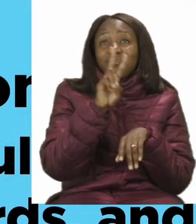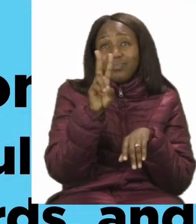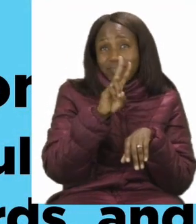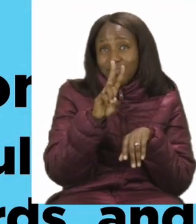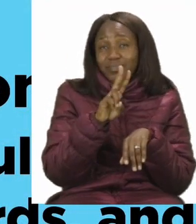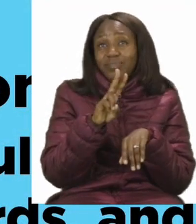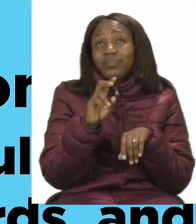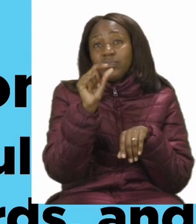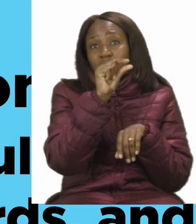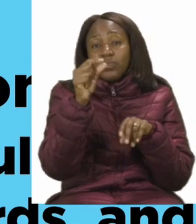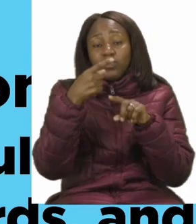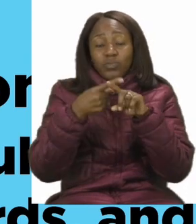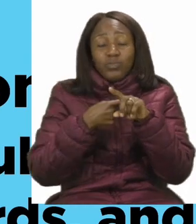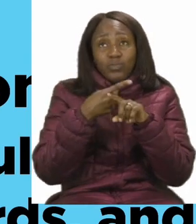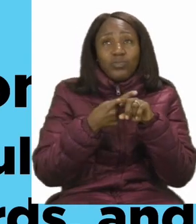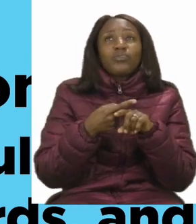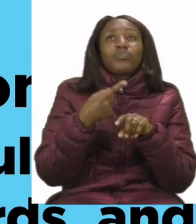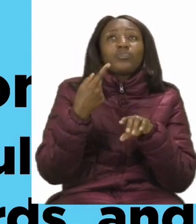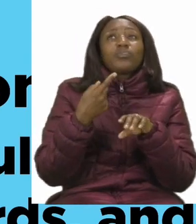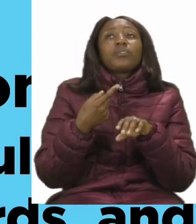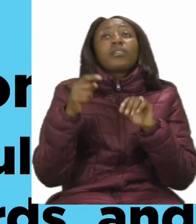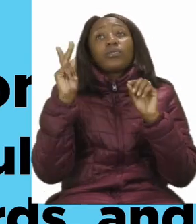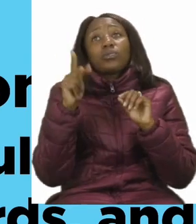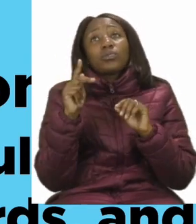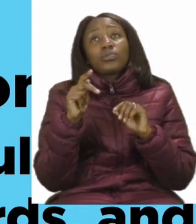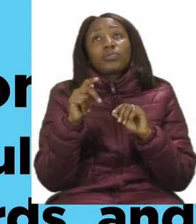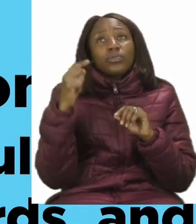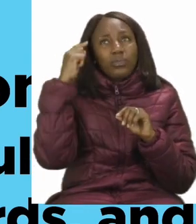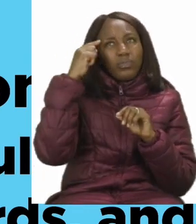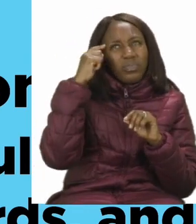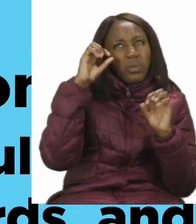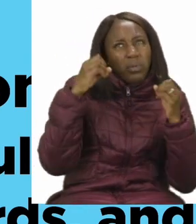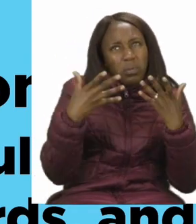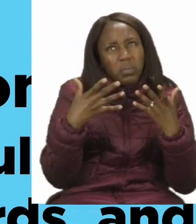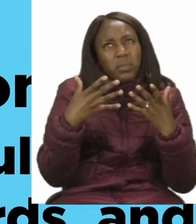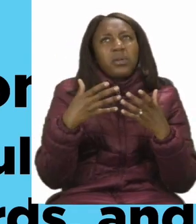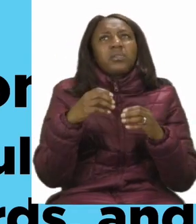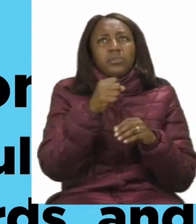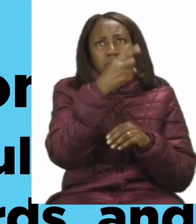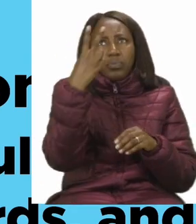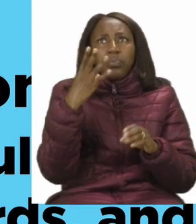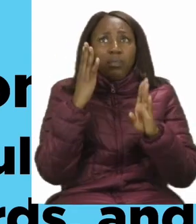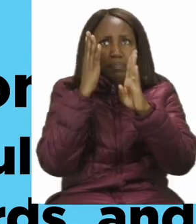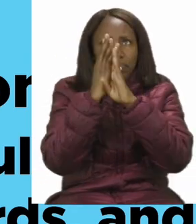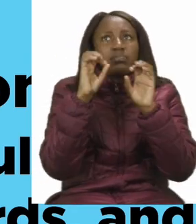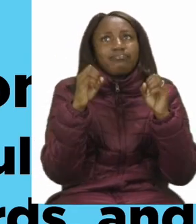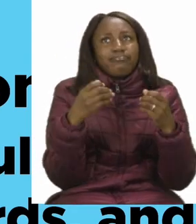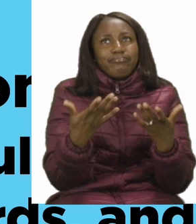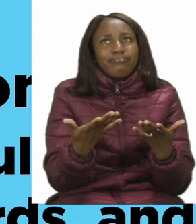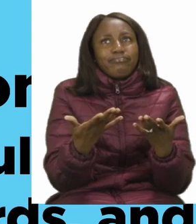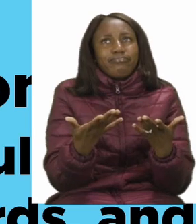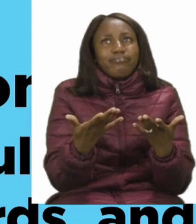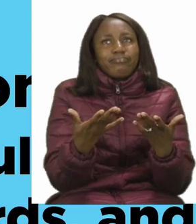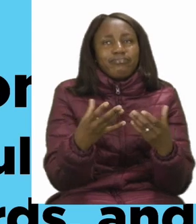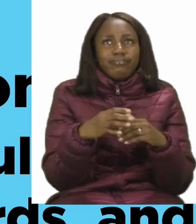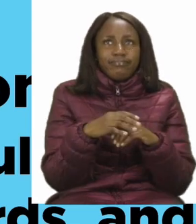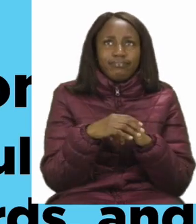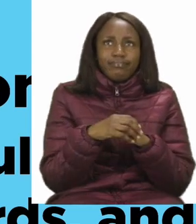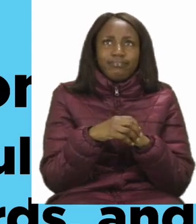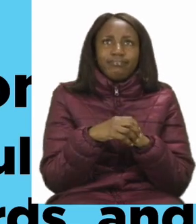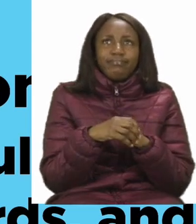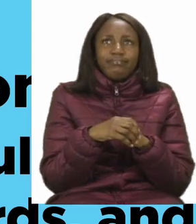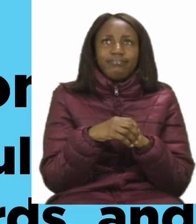our first lesson for today will be about vocabulary, sight words,